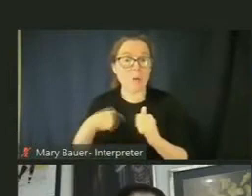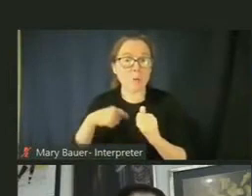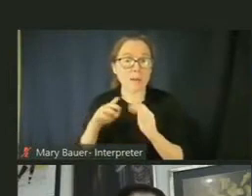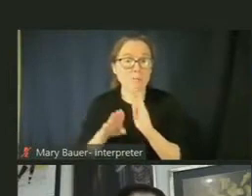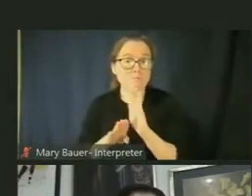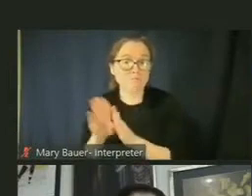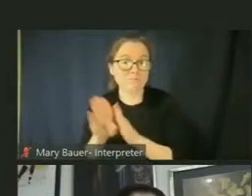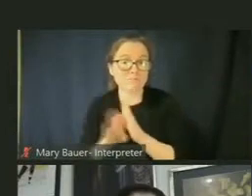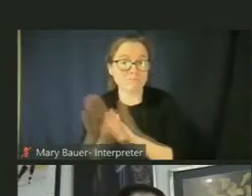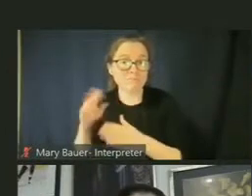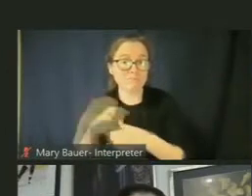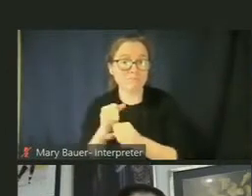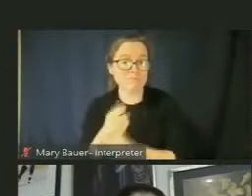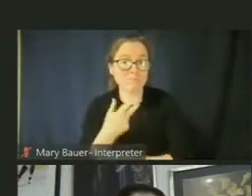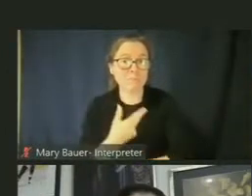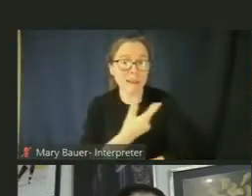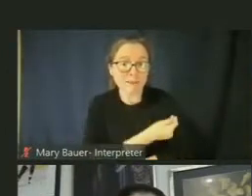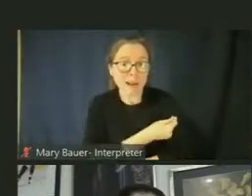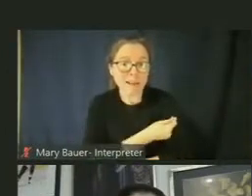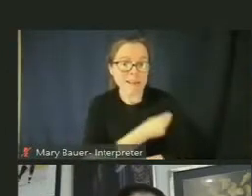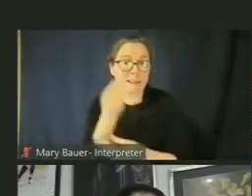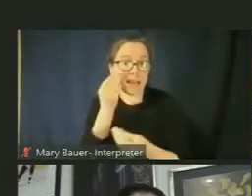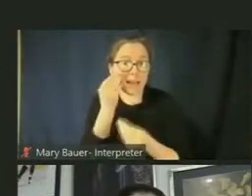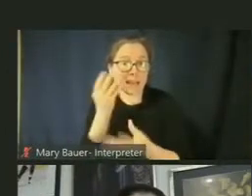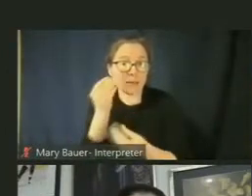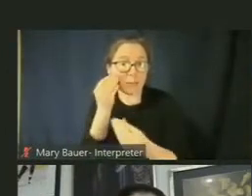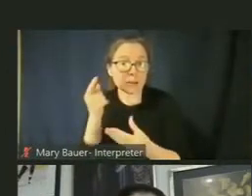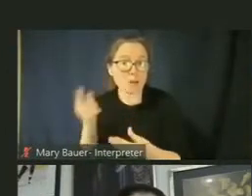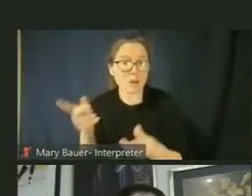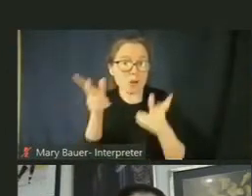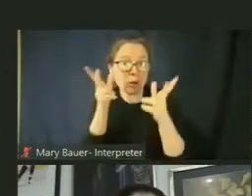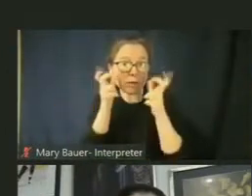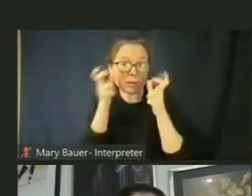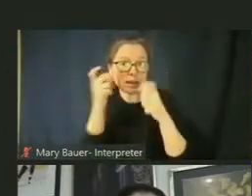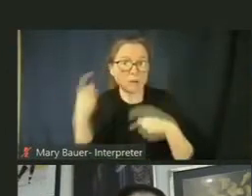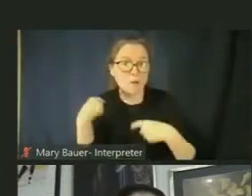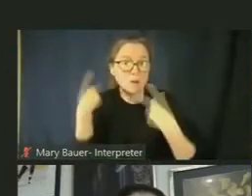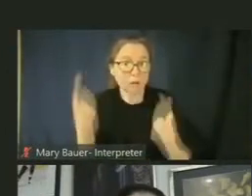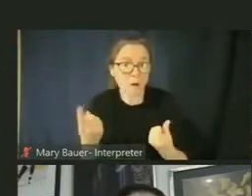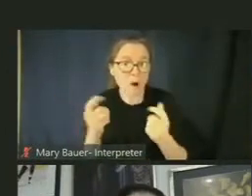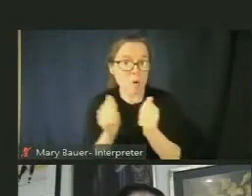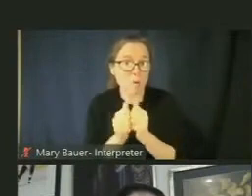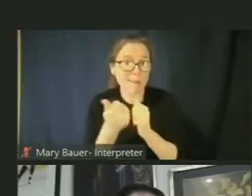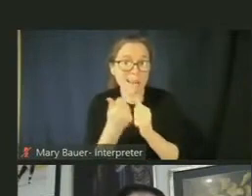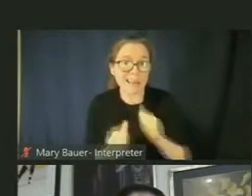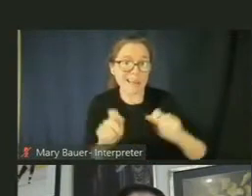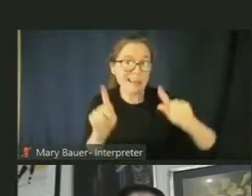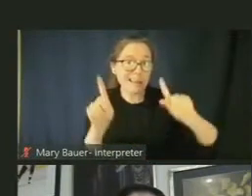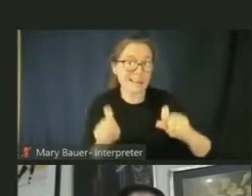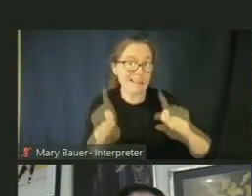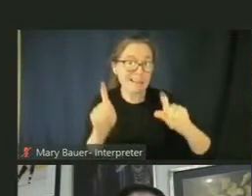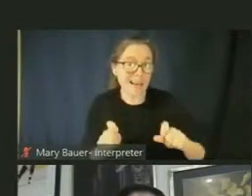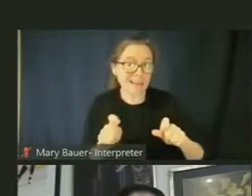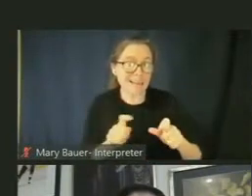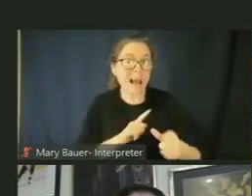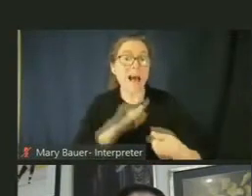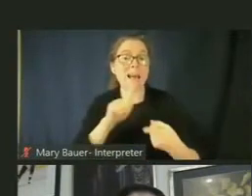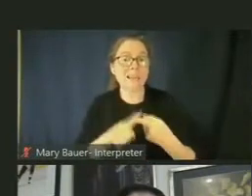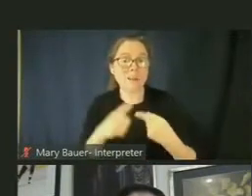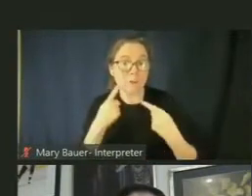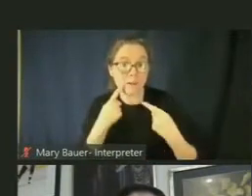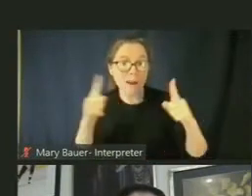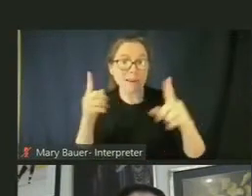and the information that's been made available about the trials to get us to the 2 vaccines we have today. Next slide.